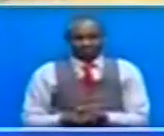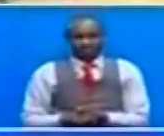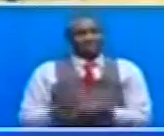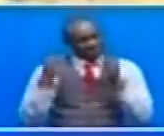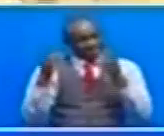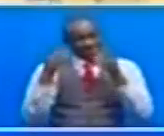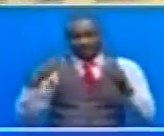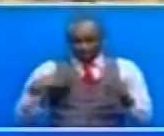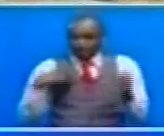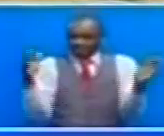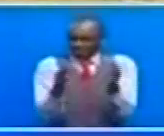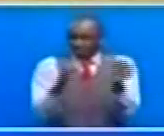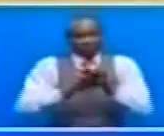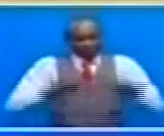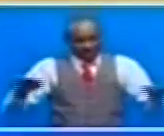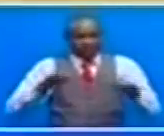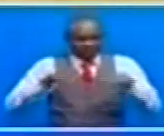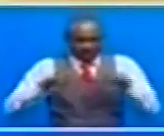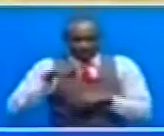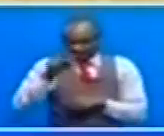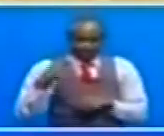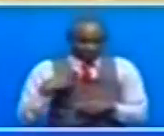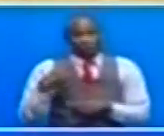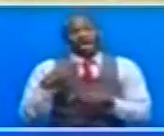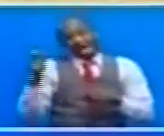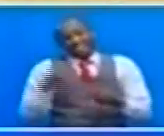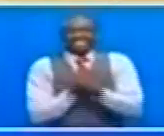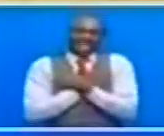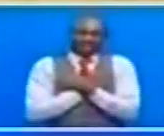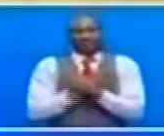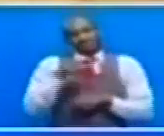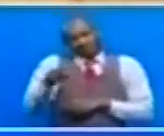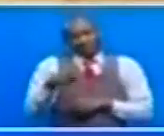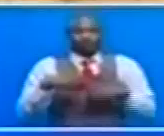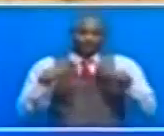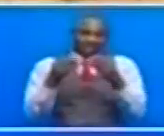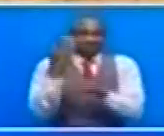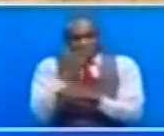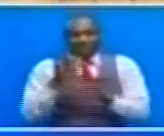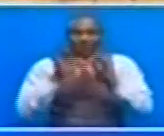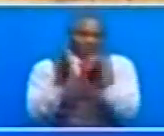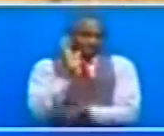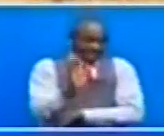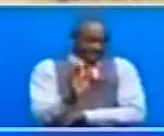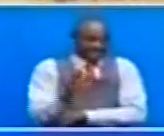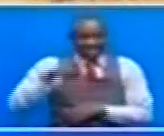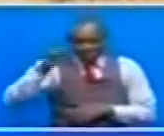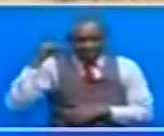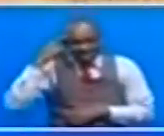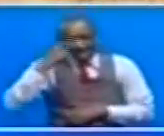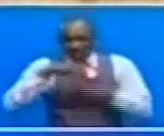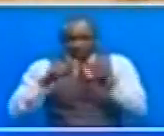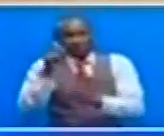Most small-scale farmers rear goats either for sentimental reasons or to provide meat for their families. They rarely consider